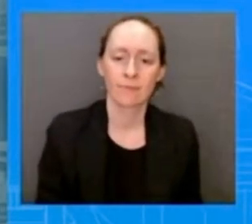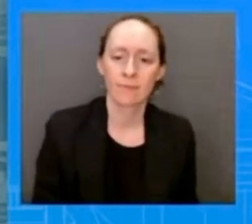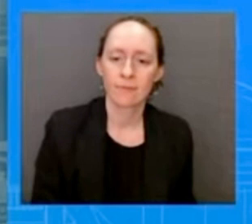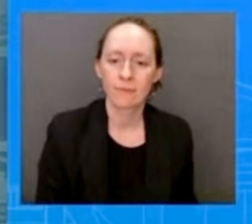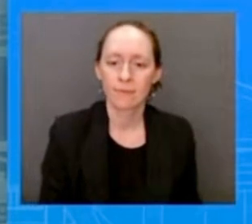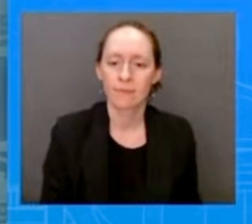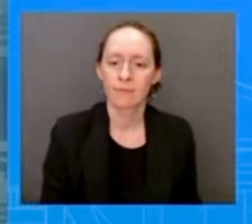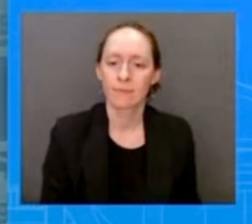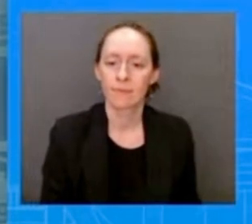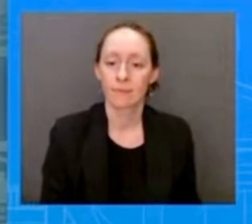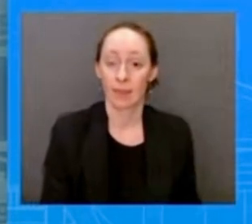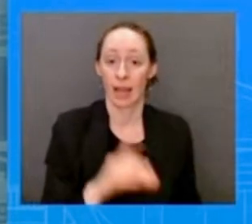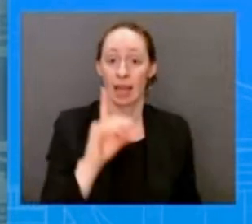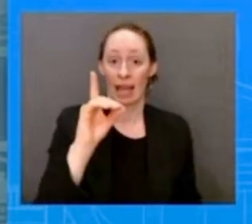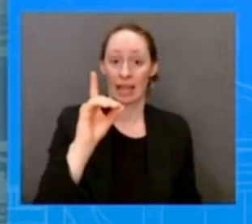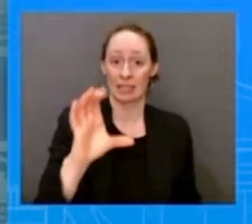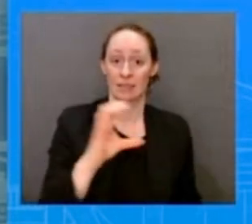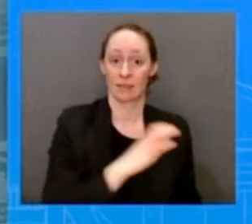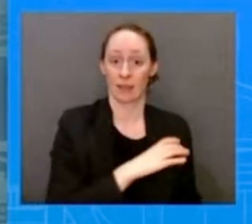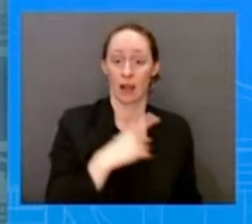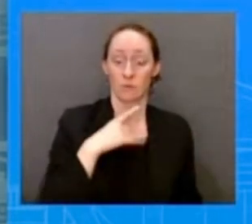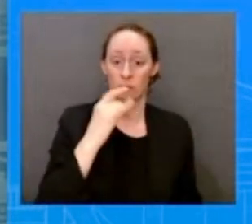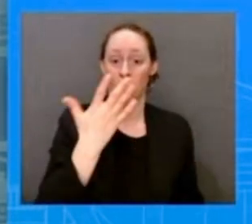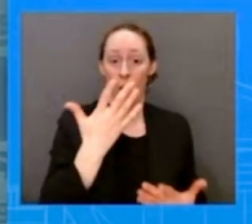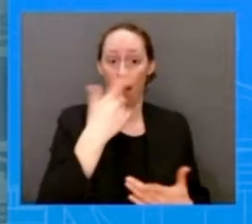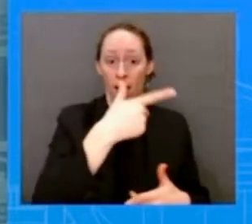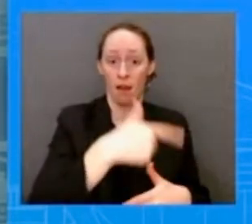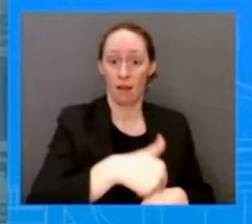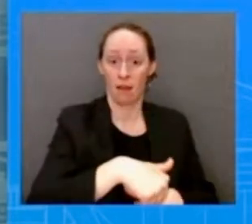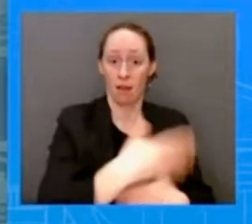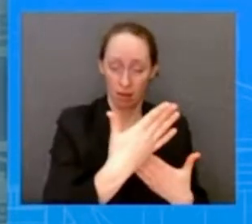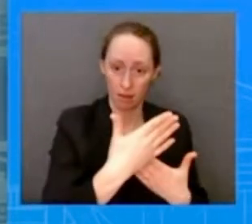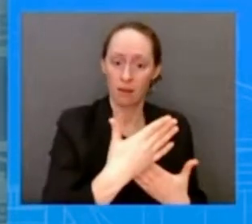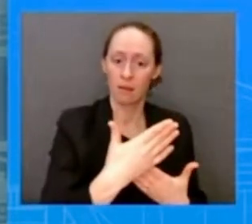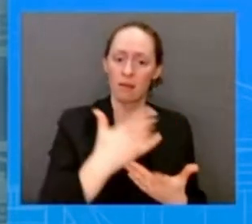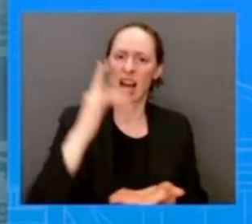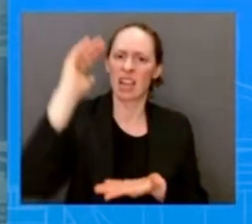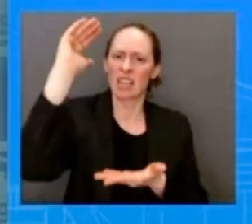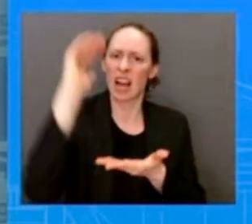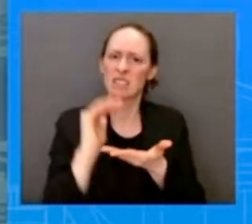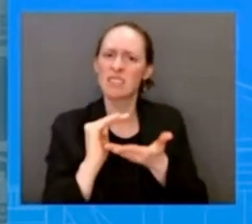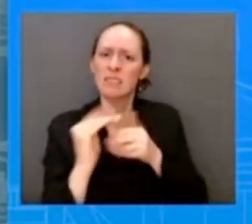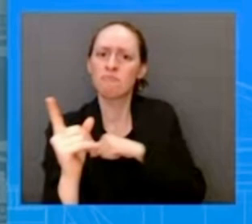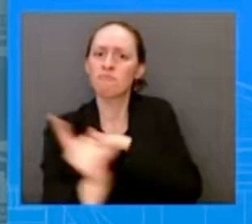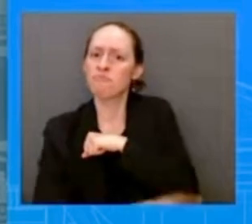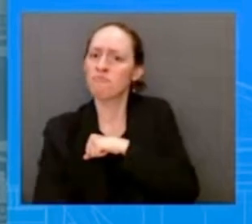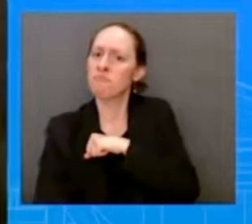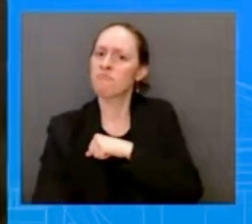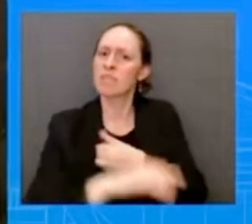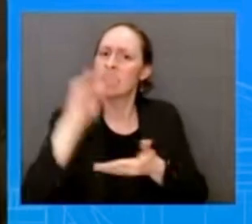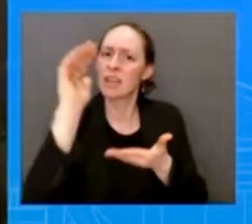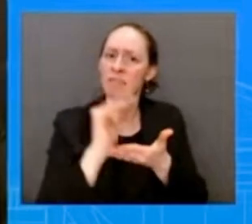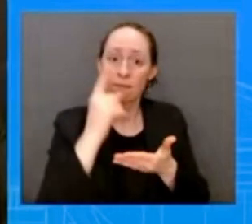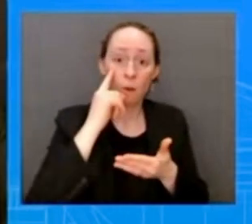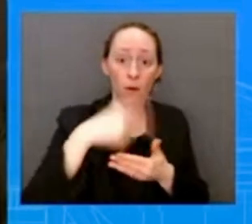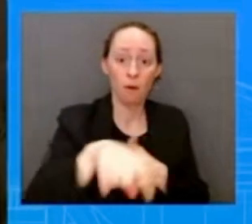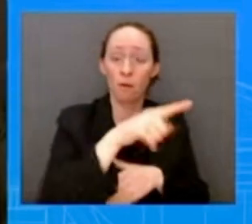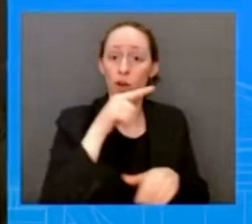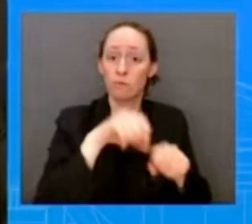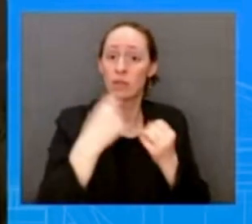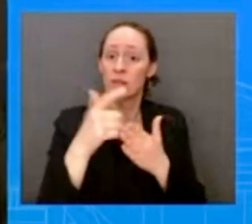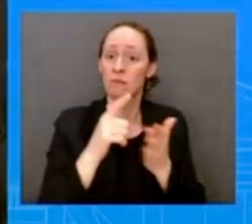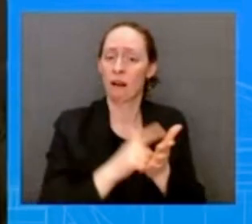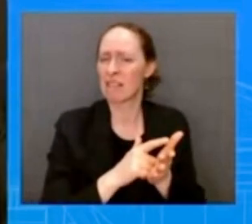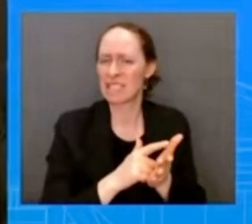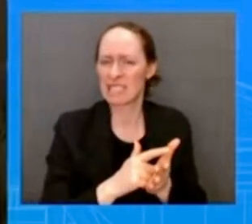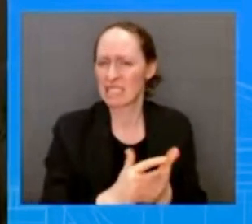going to keep our community safe. So if the bill comes, he's going to take action, as he said. Just another step is because the principle of the matter, the president's